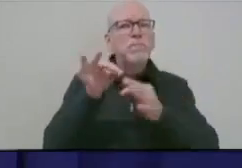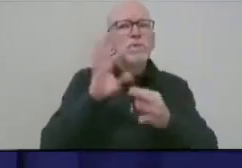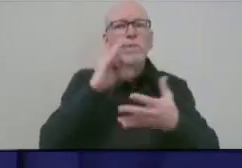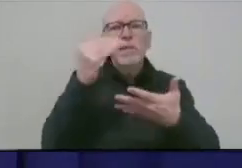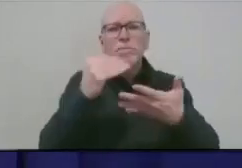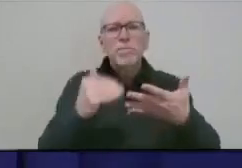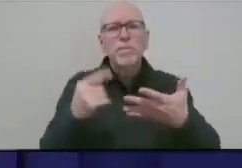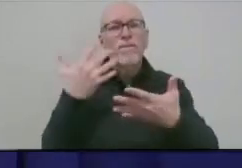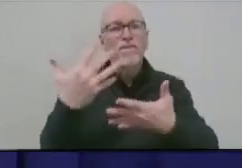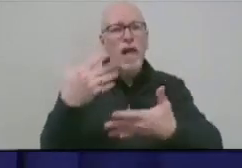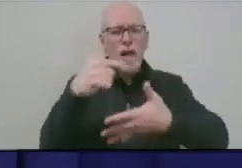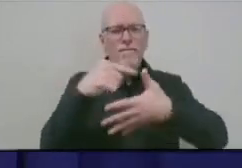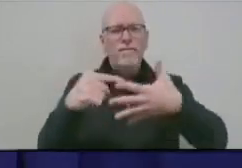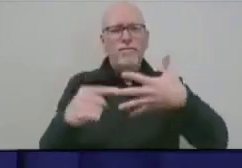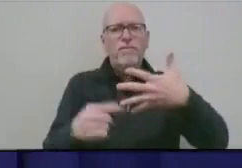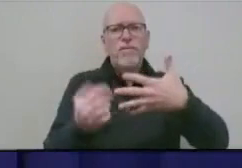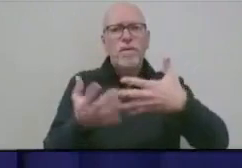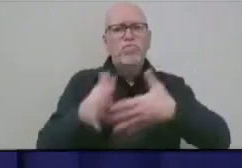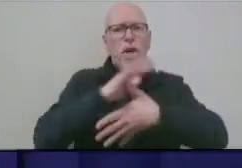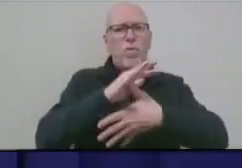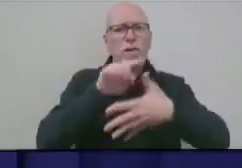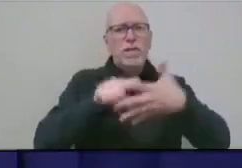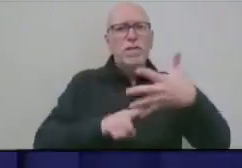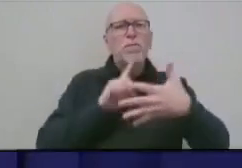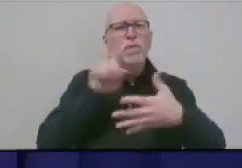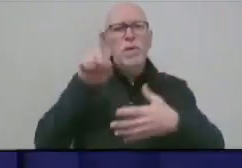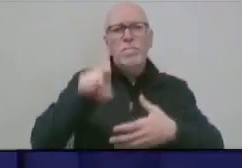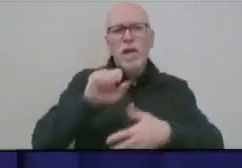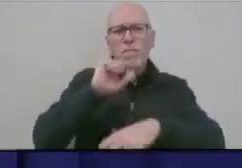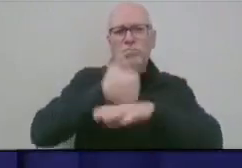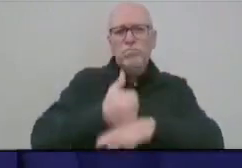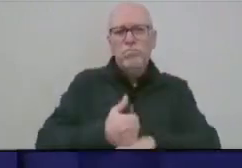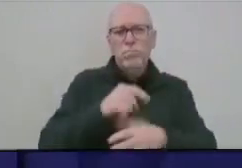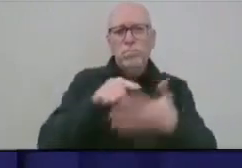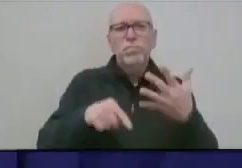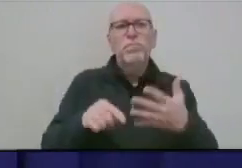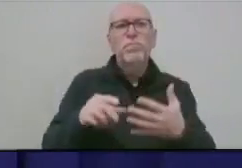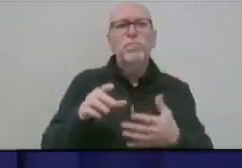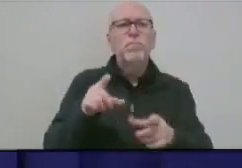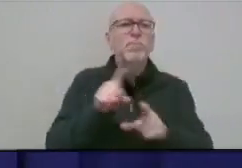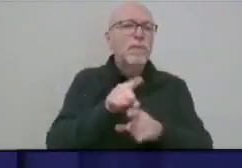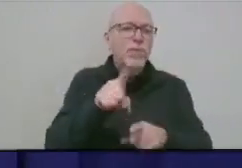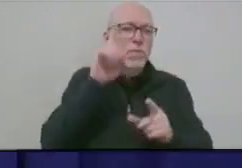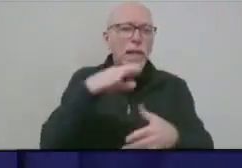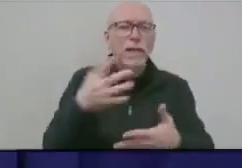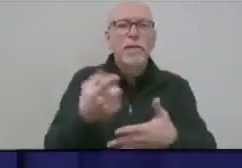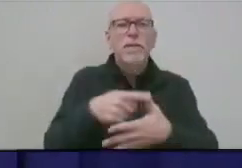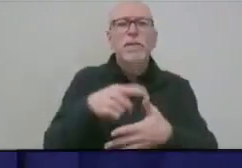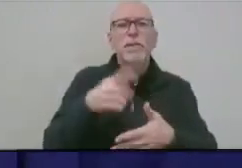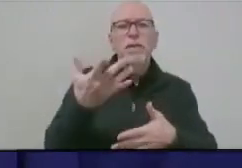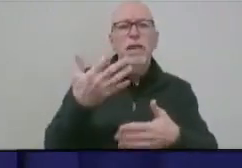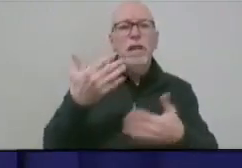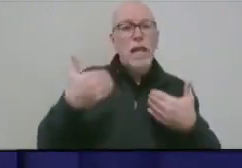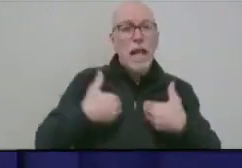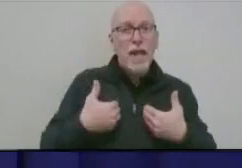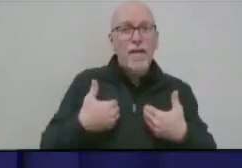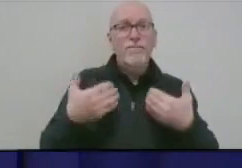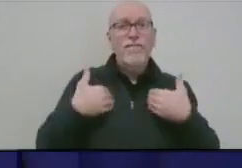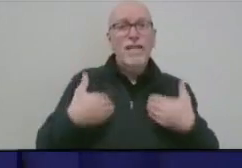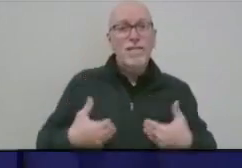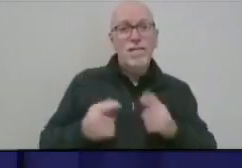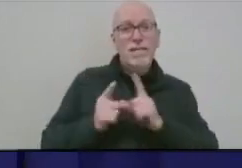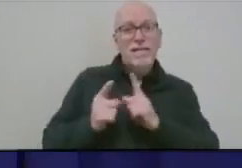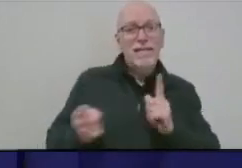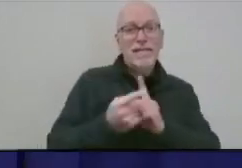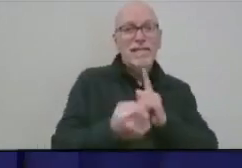five critical priorities that really need to be there. And that was just as you would expect. It is basically having physical distancing to the